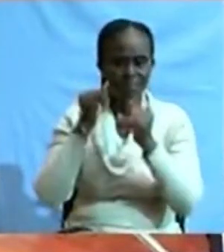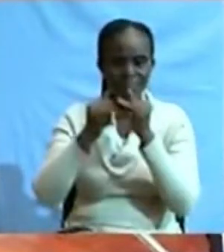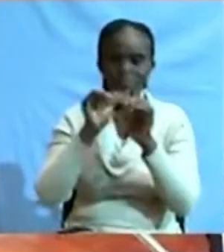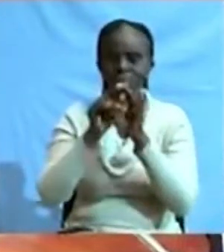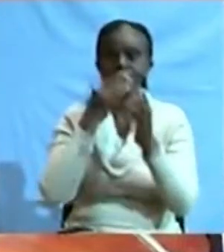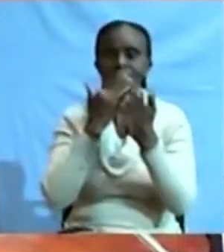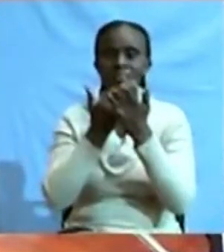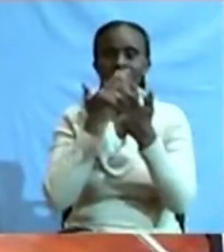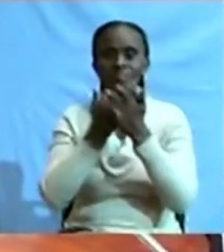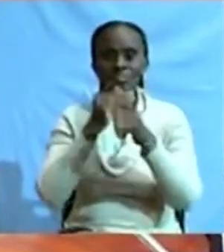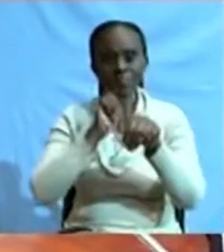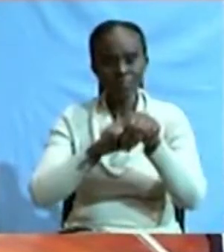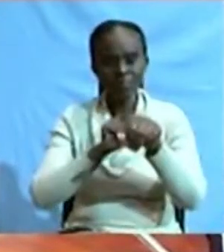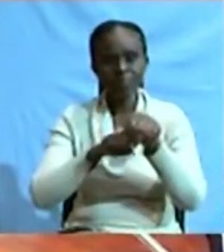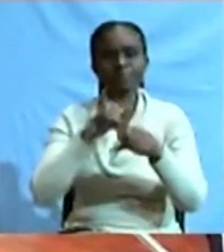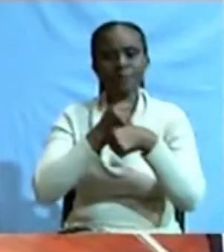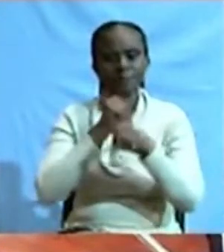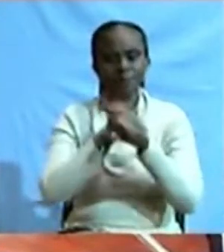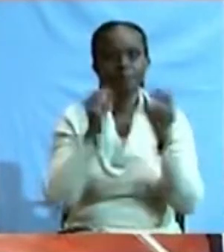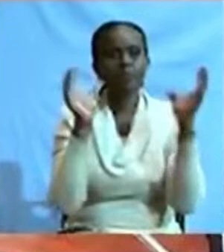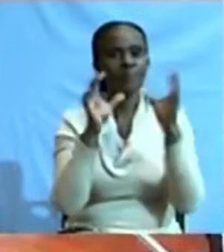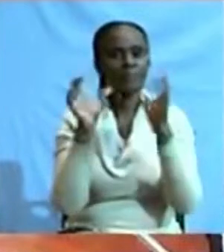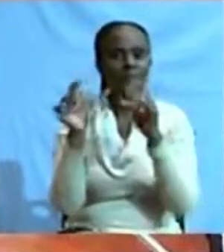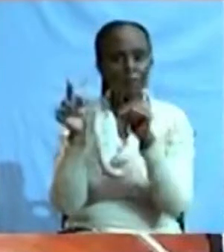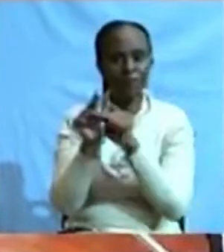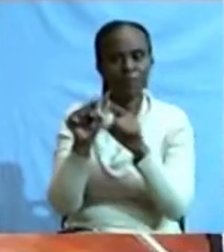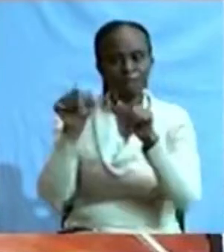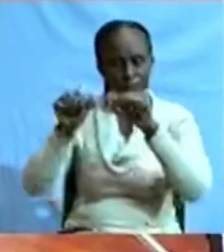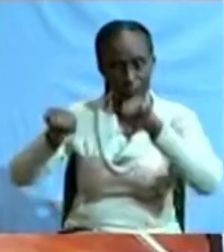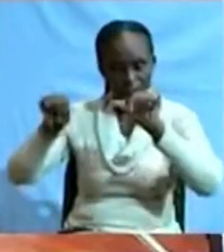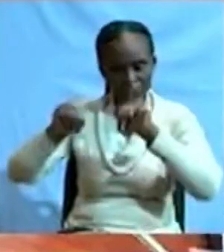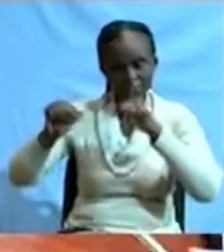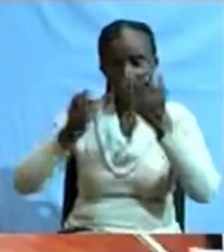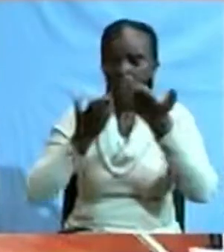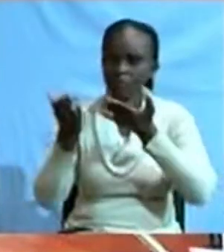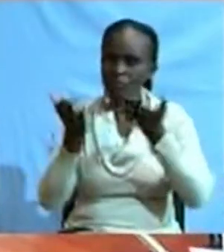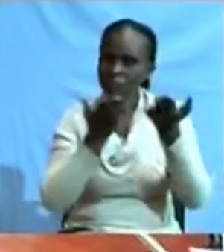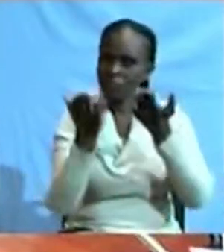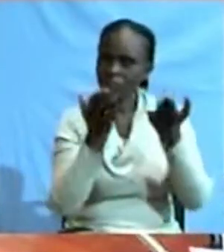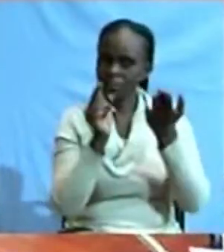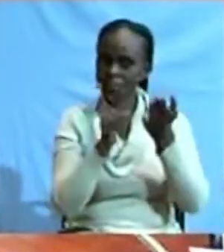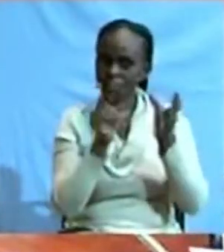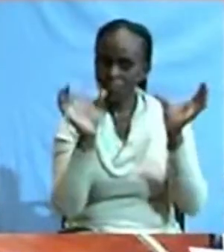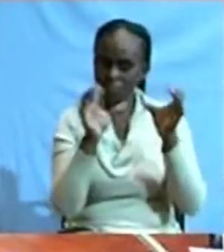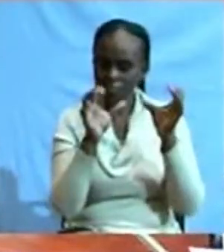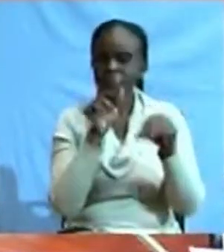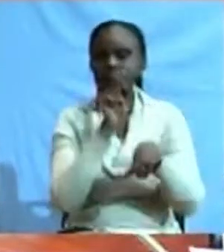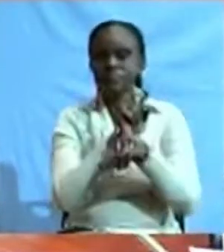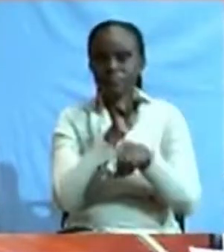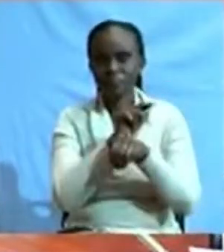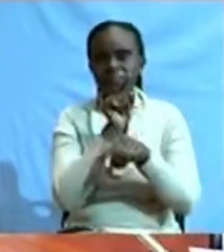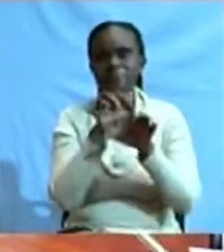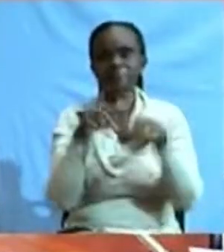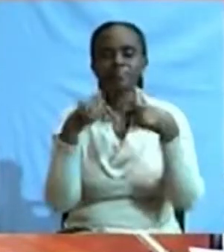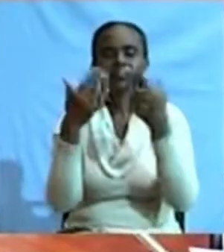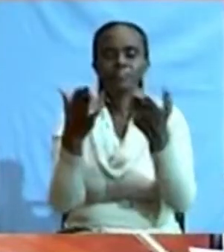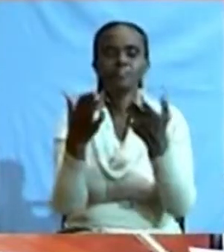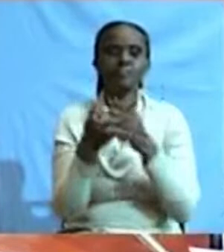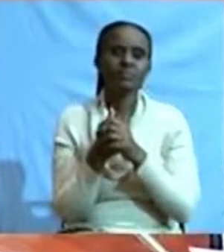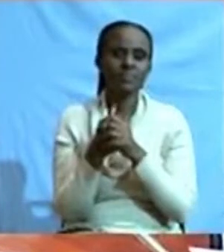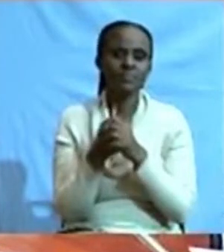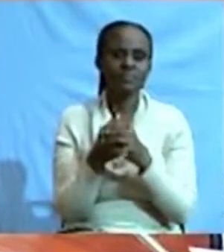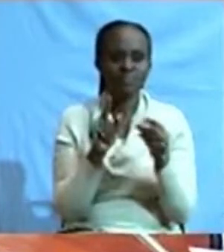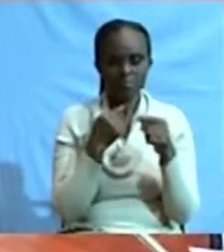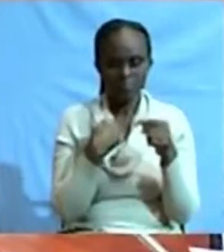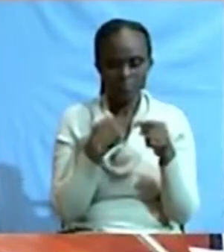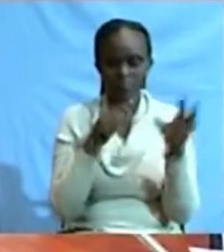to enable the communities start assessing the services the community projects render. I'll